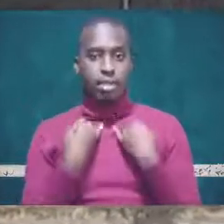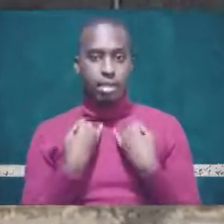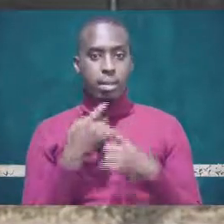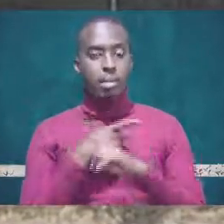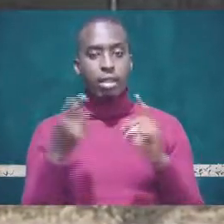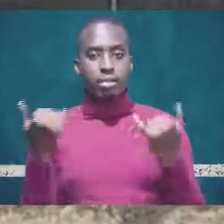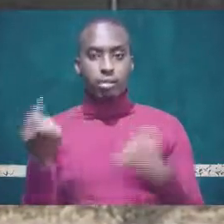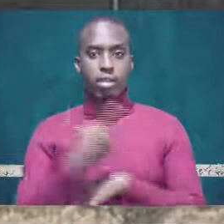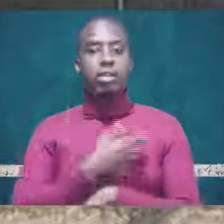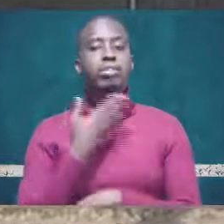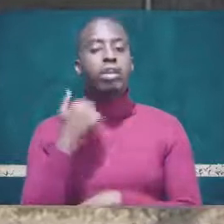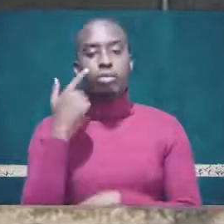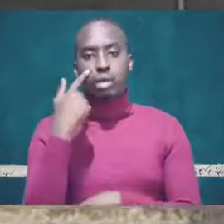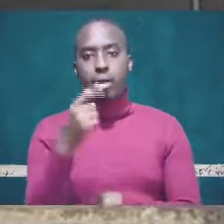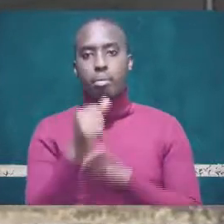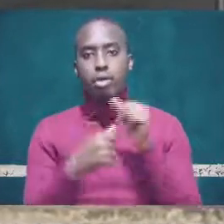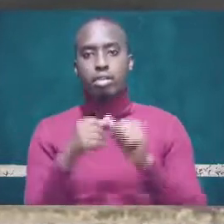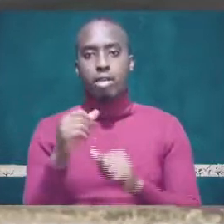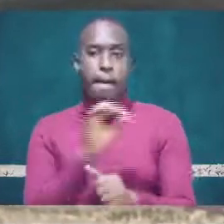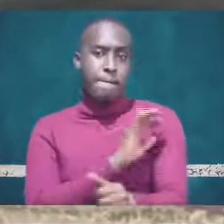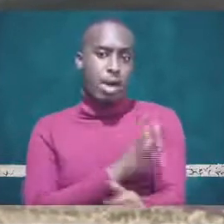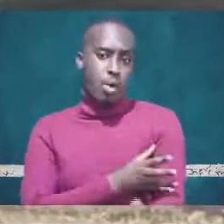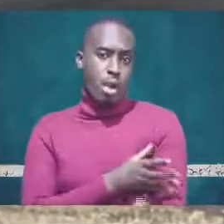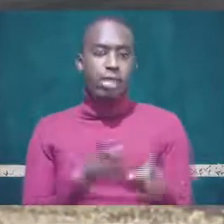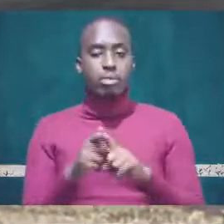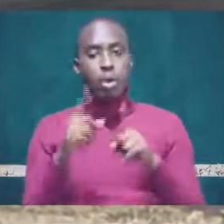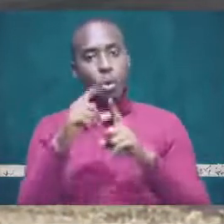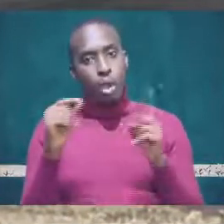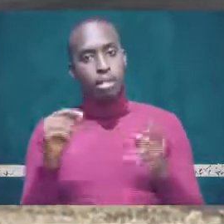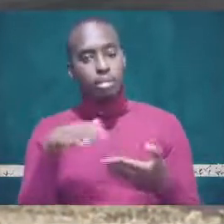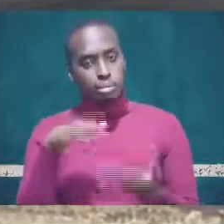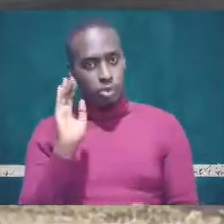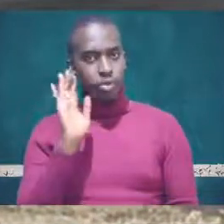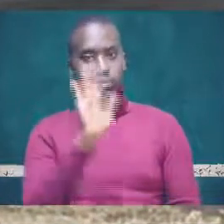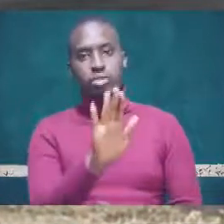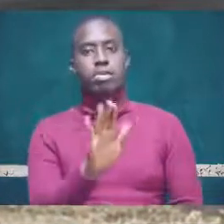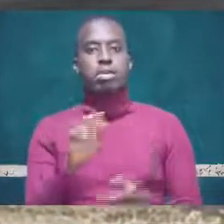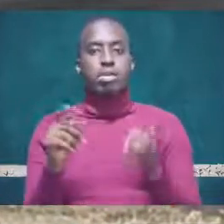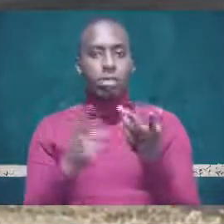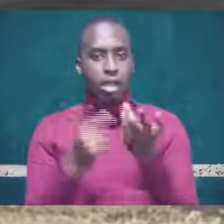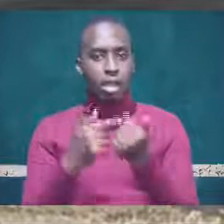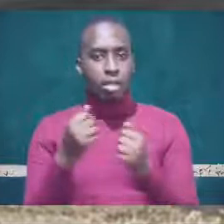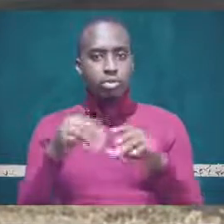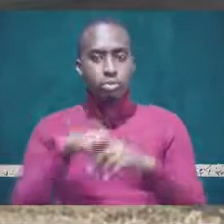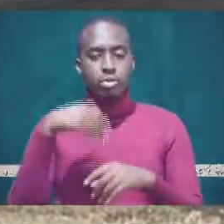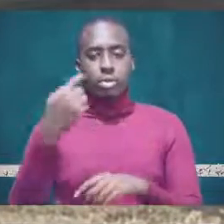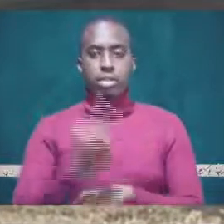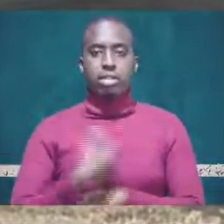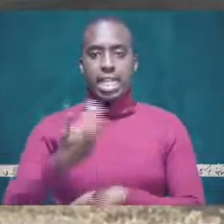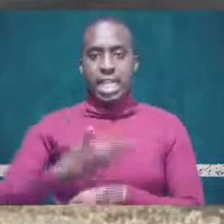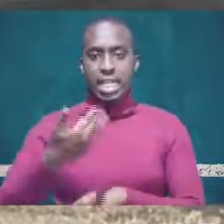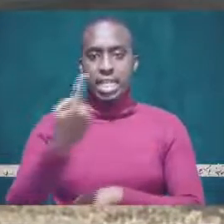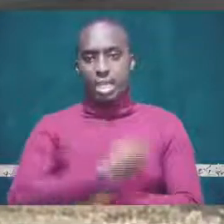want to look at power, which is a word I'm very sure most of you have encountered in your daily